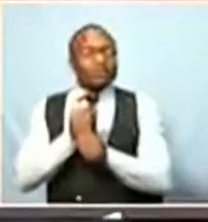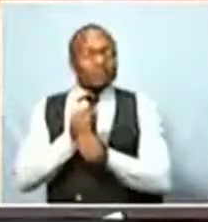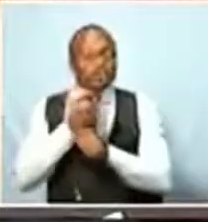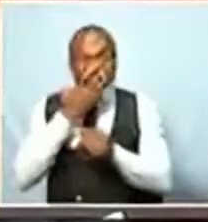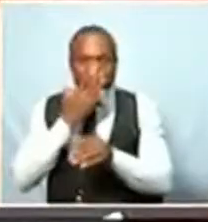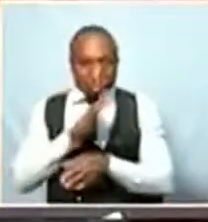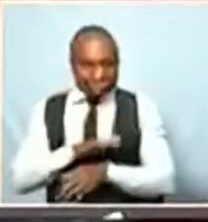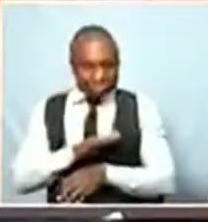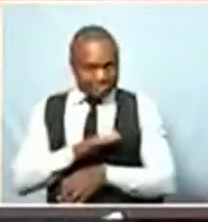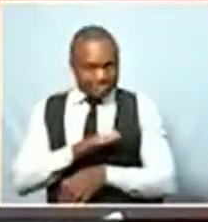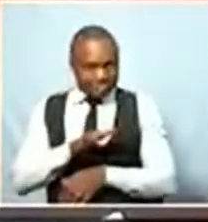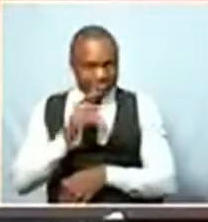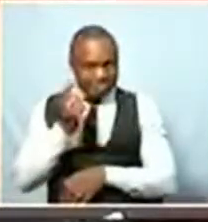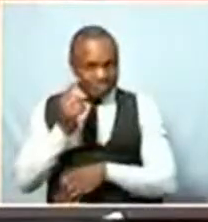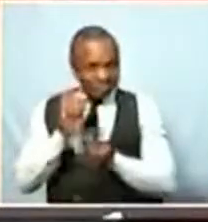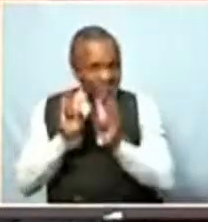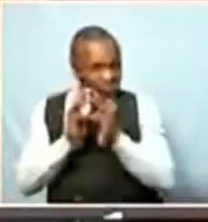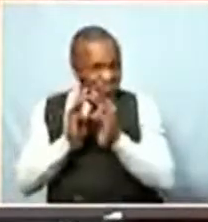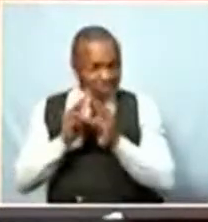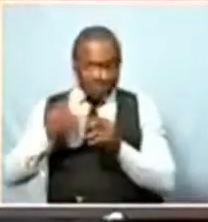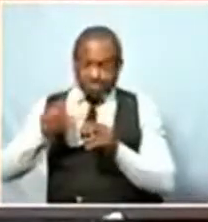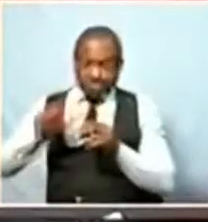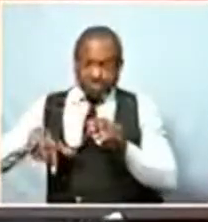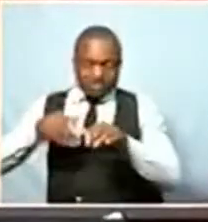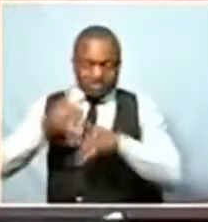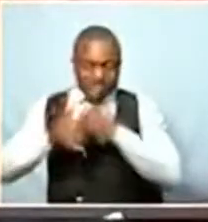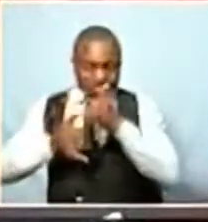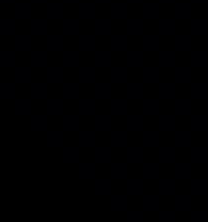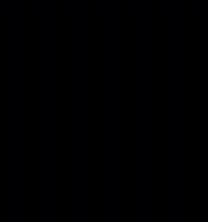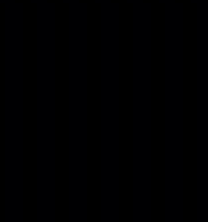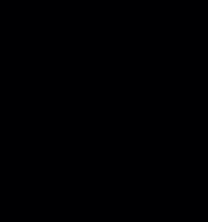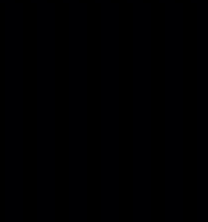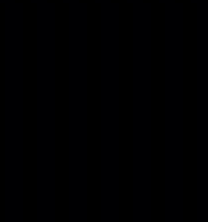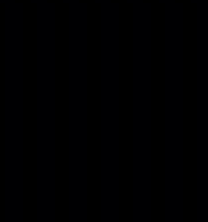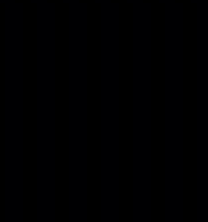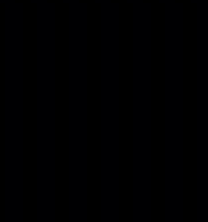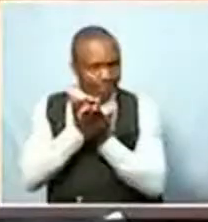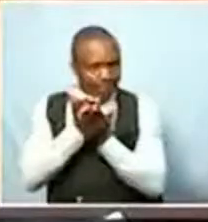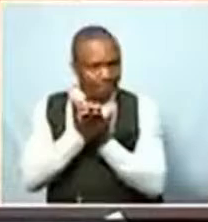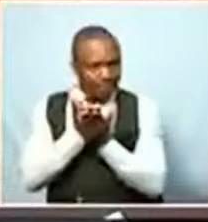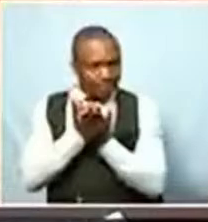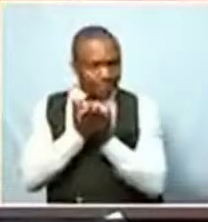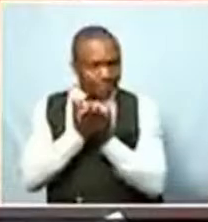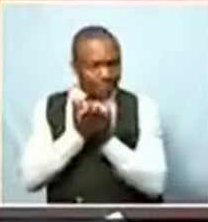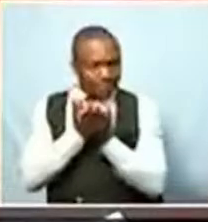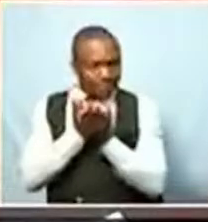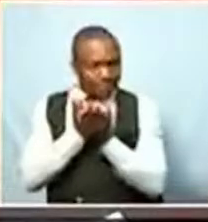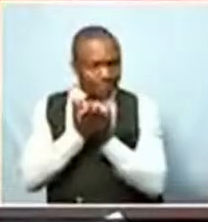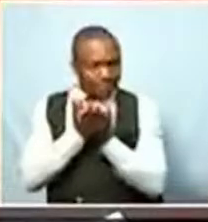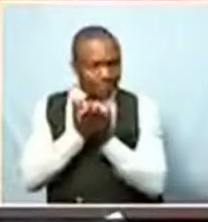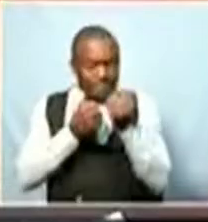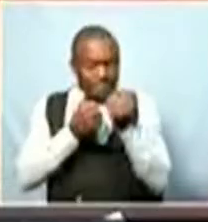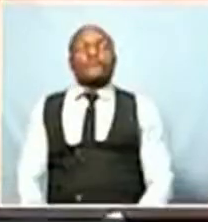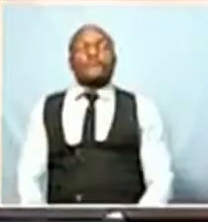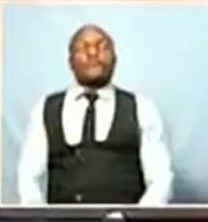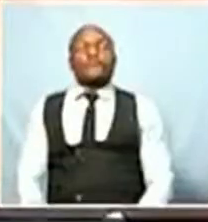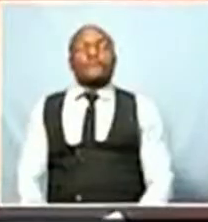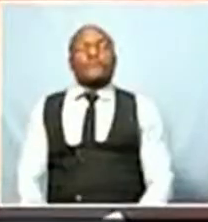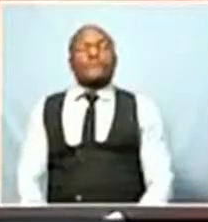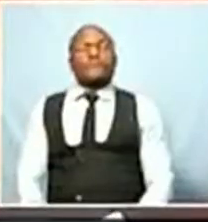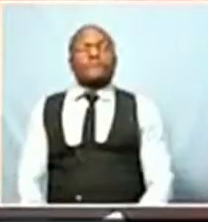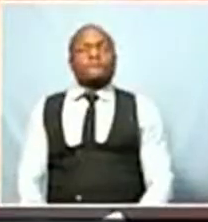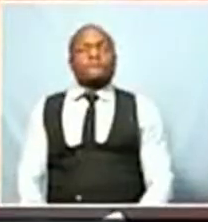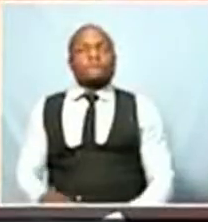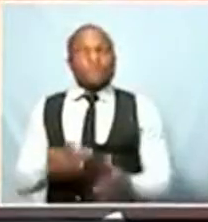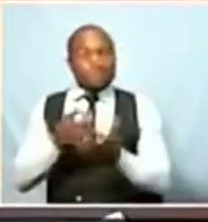pity that in one of the meetings last year, when alternative funding charging fees was